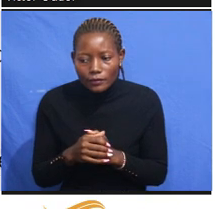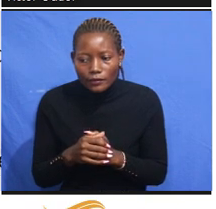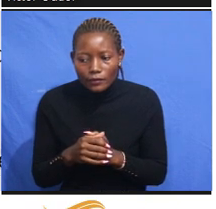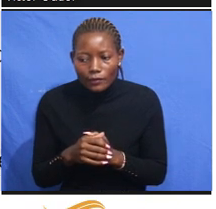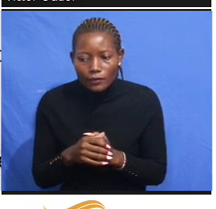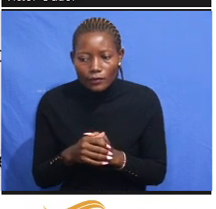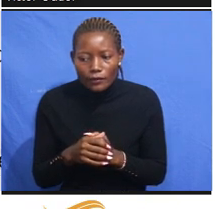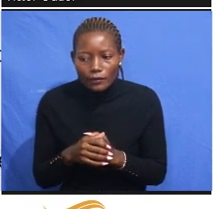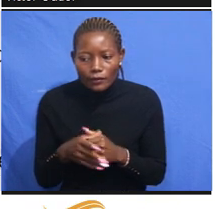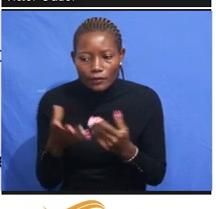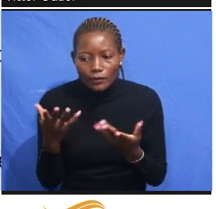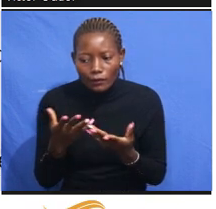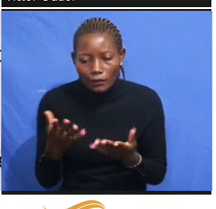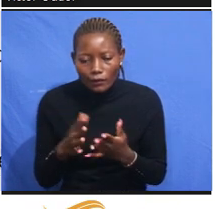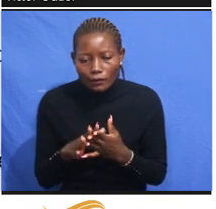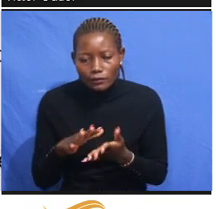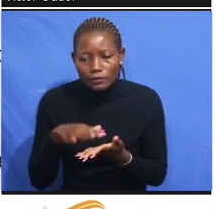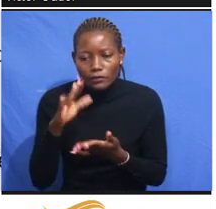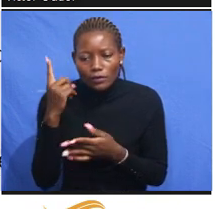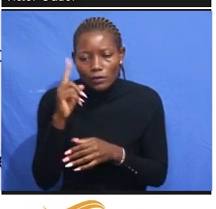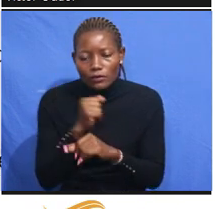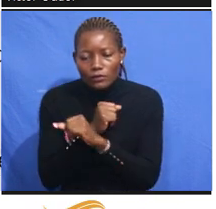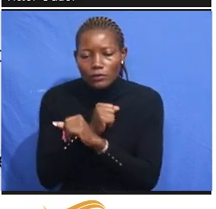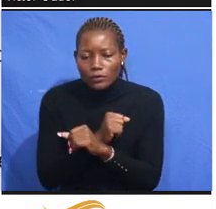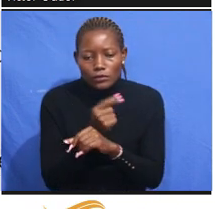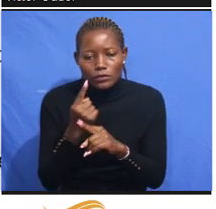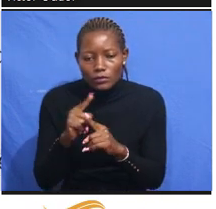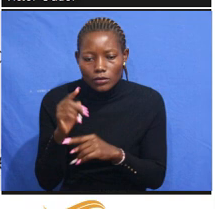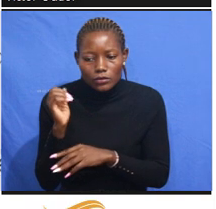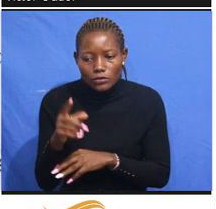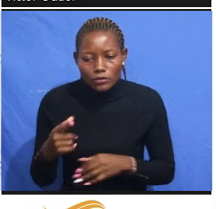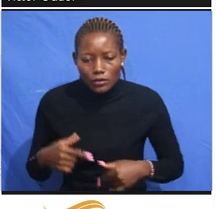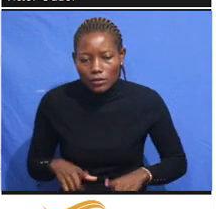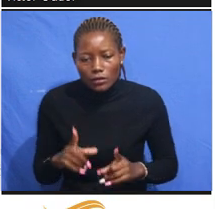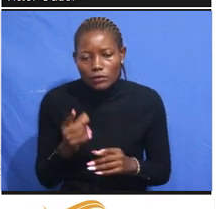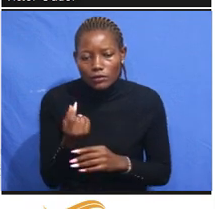where it is more of protection, but you need to allow also some slight degree of movement.